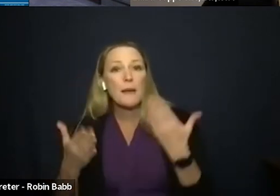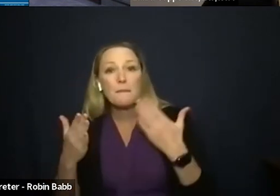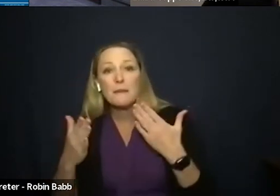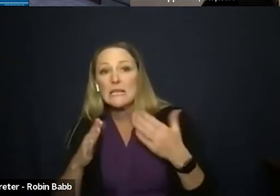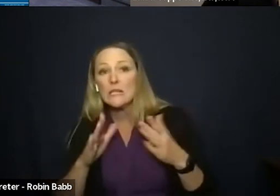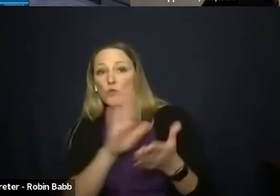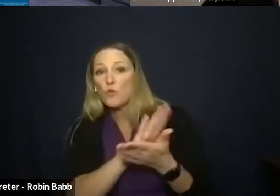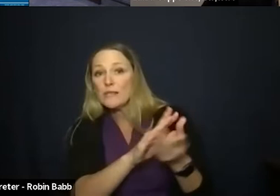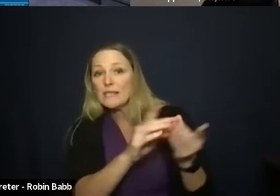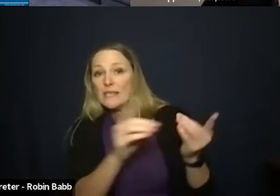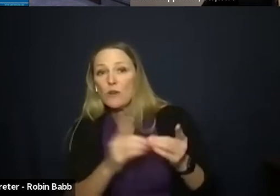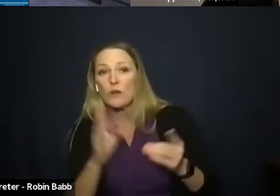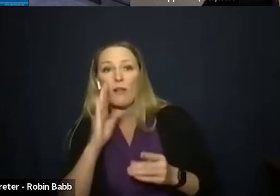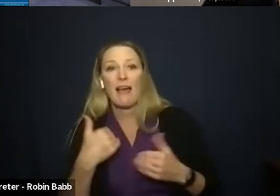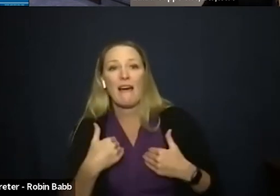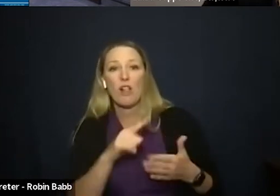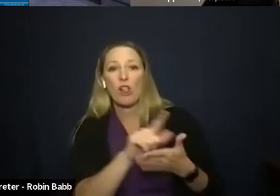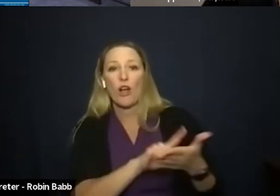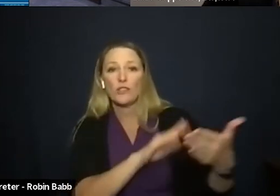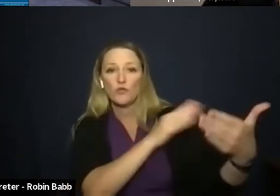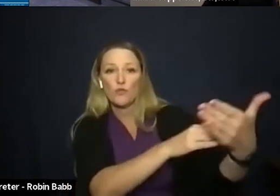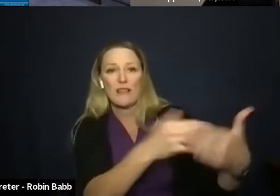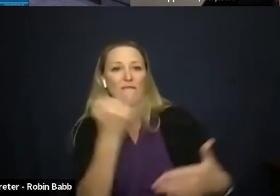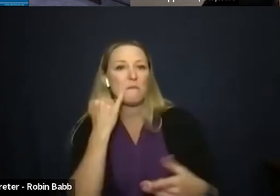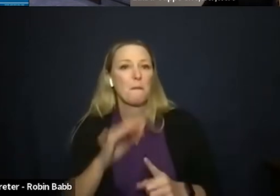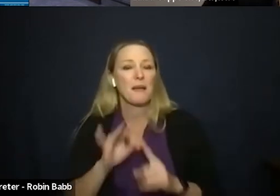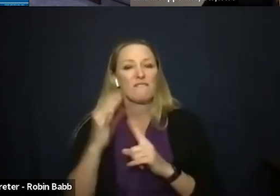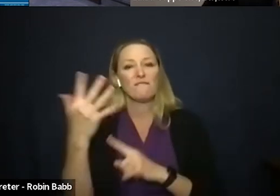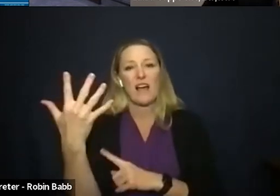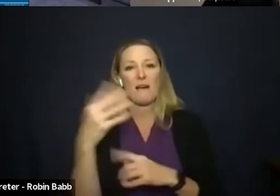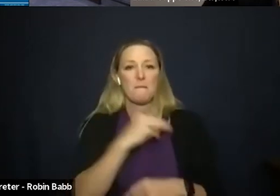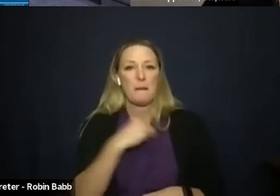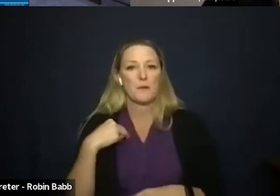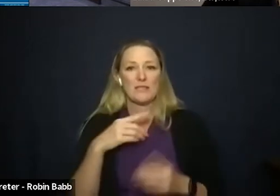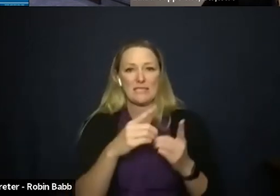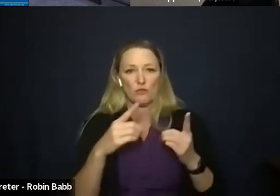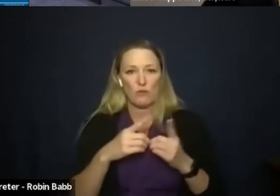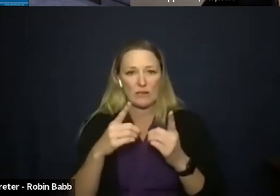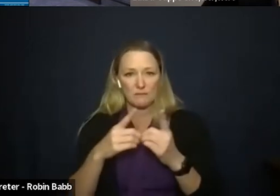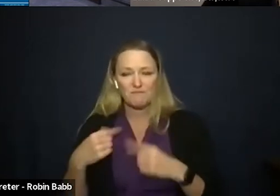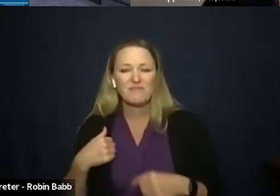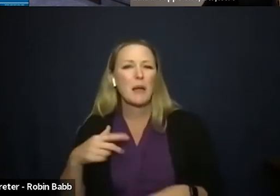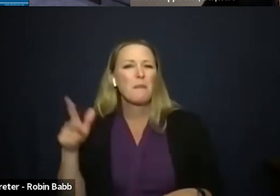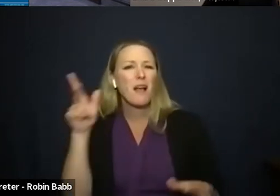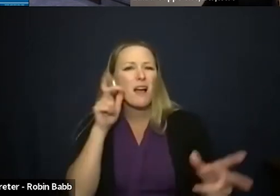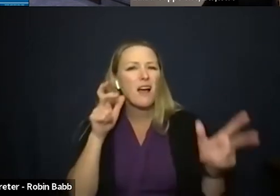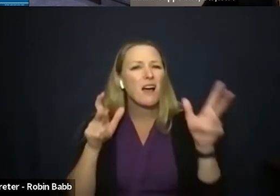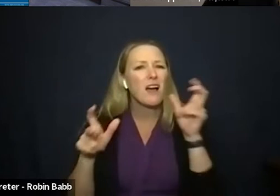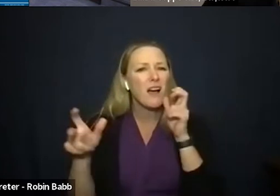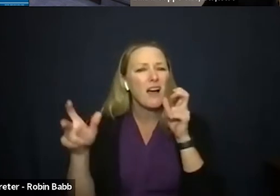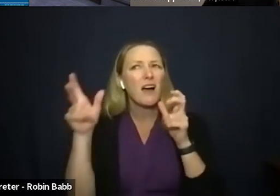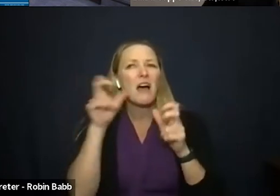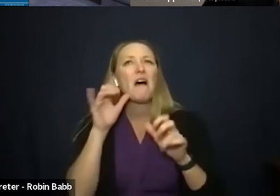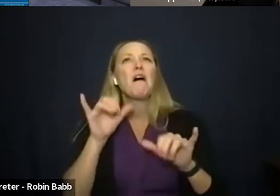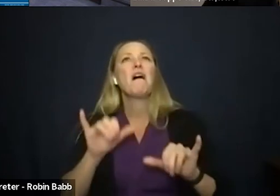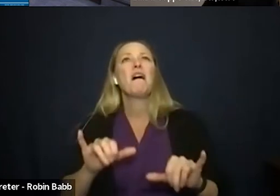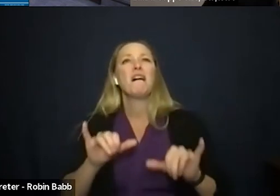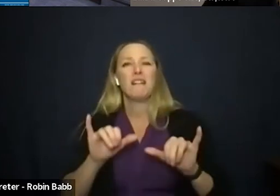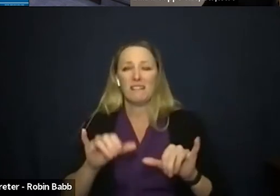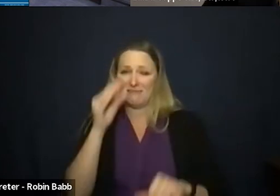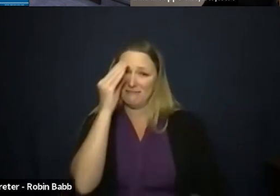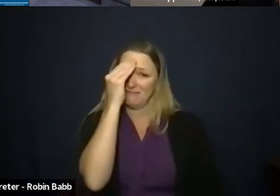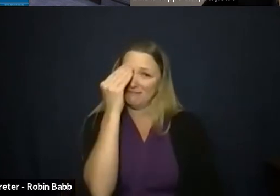they only chose a five-member district and in fact by listening to all of this process it's very important and critical that you